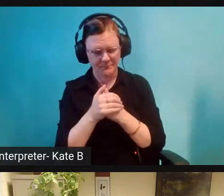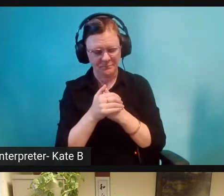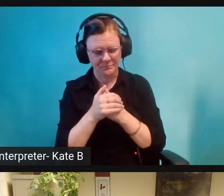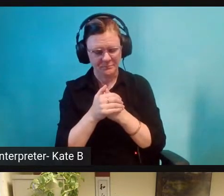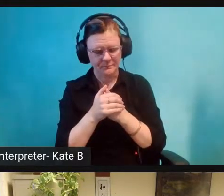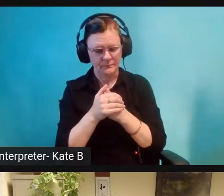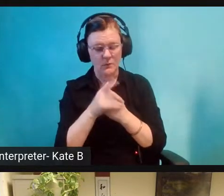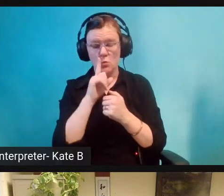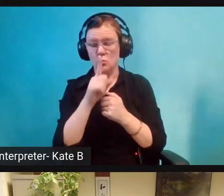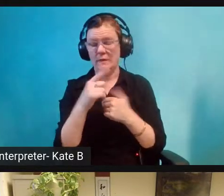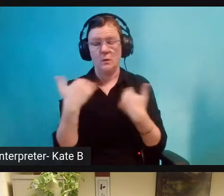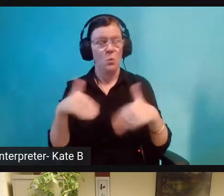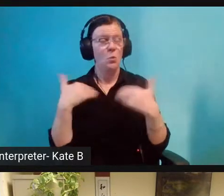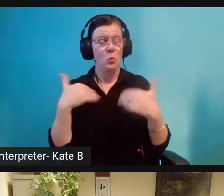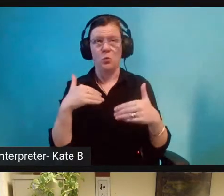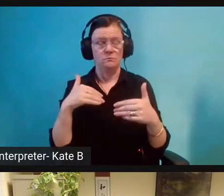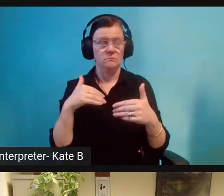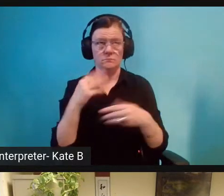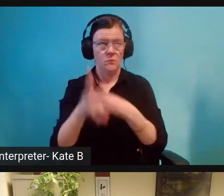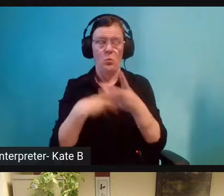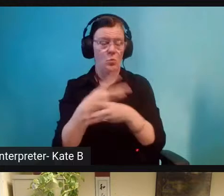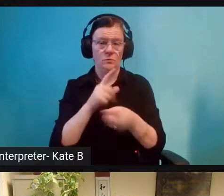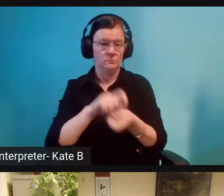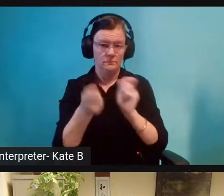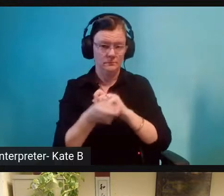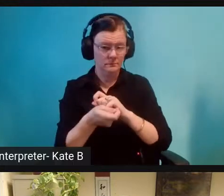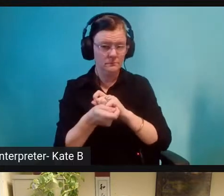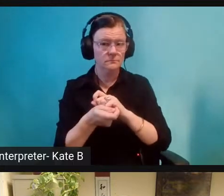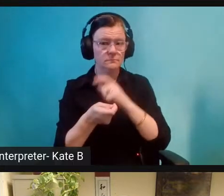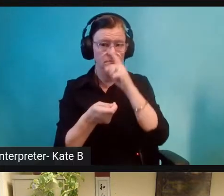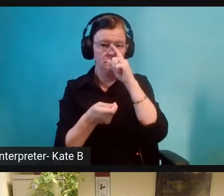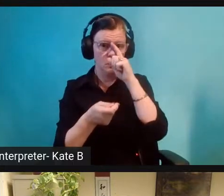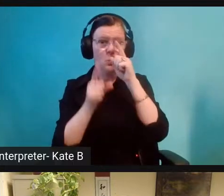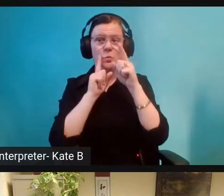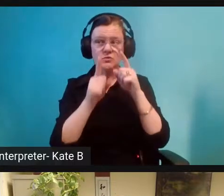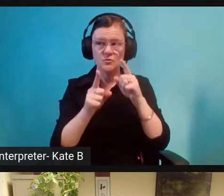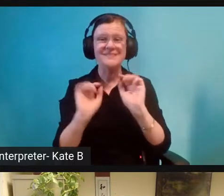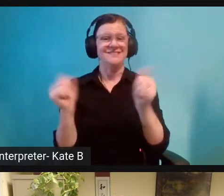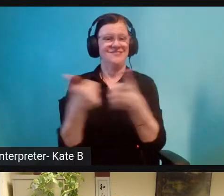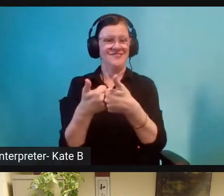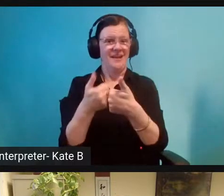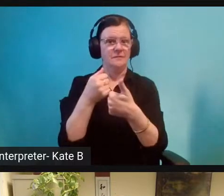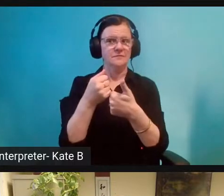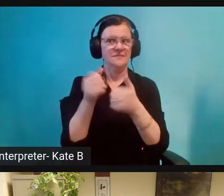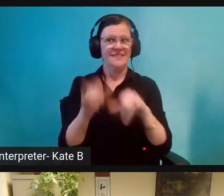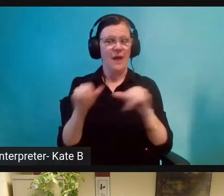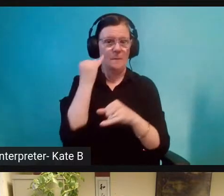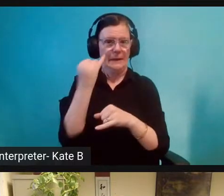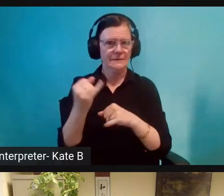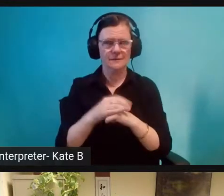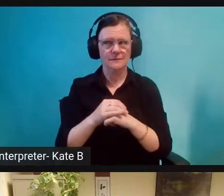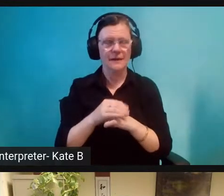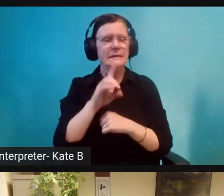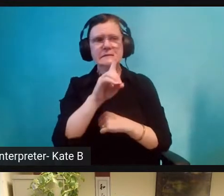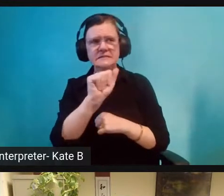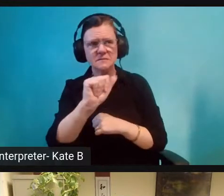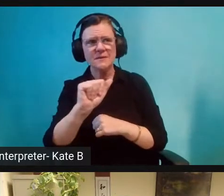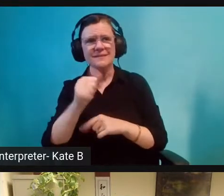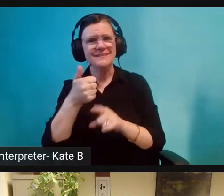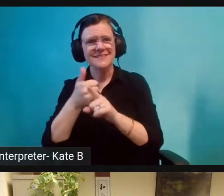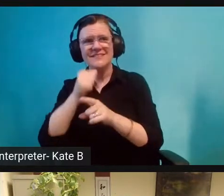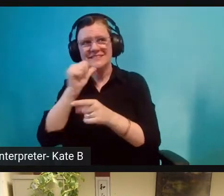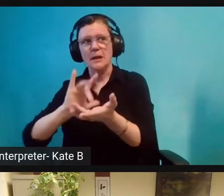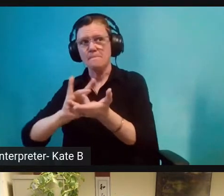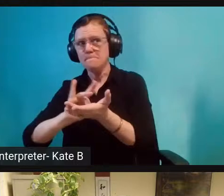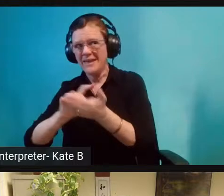really pioneering was flipping the script and saying disability is not a medical issue, it's an issue of rights.